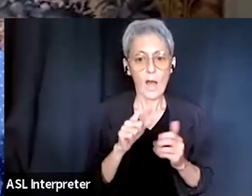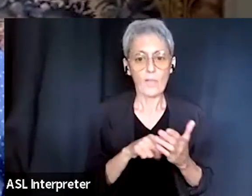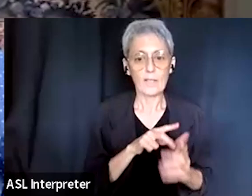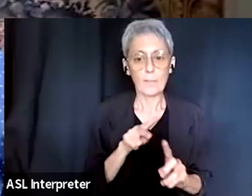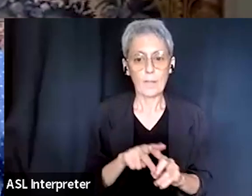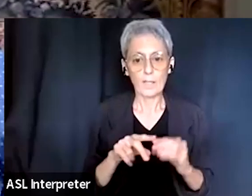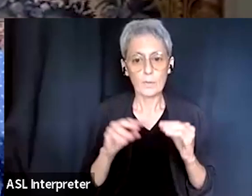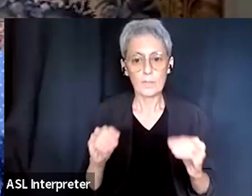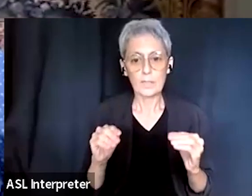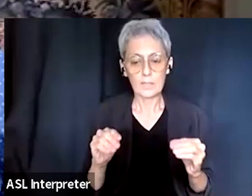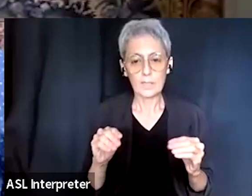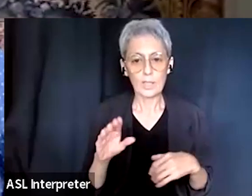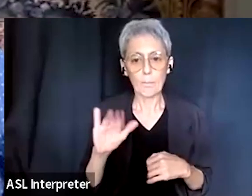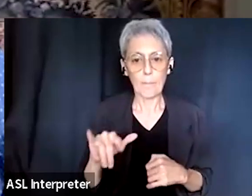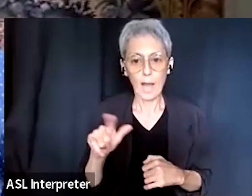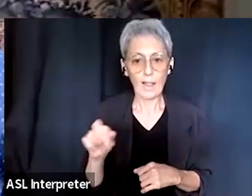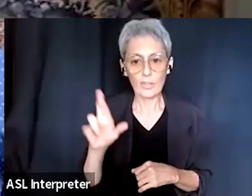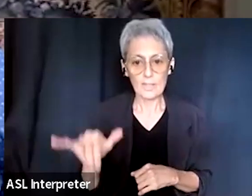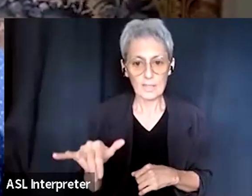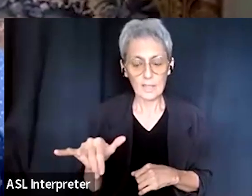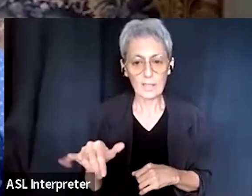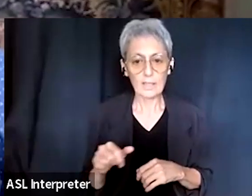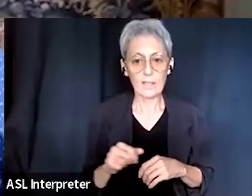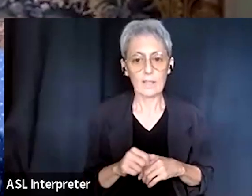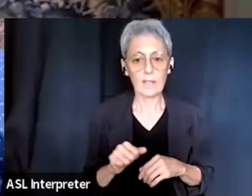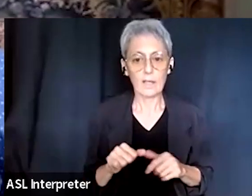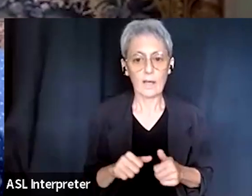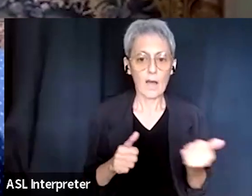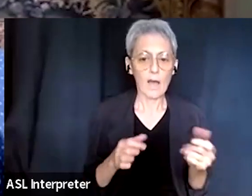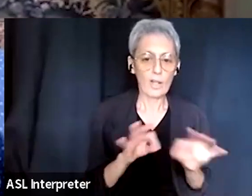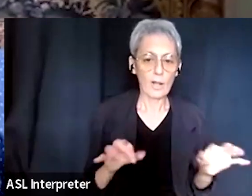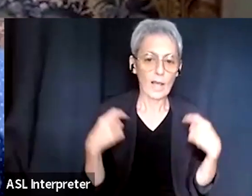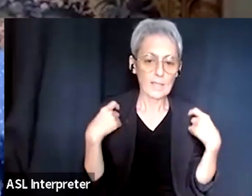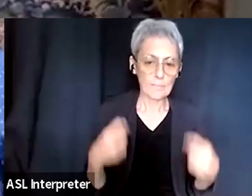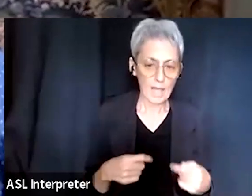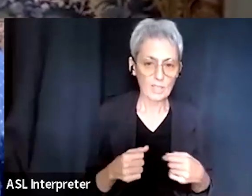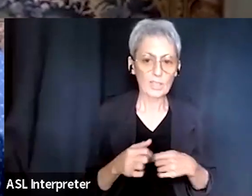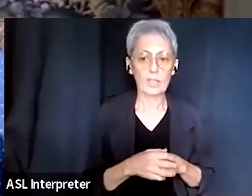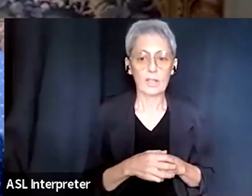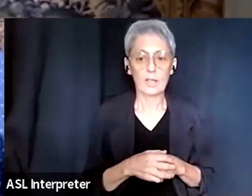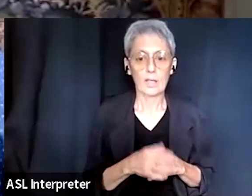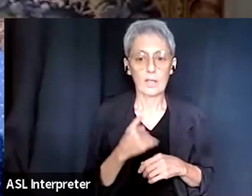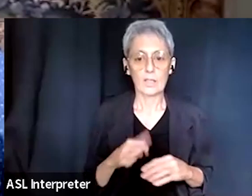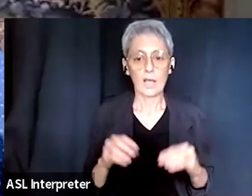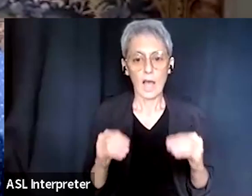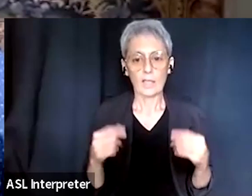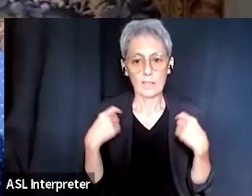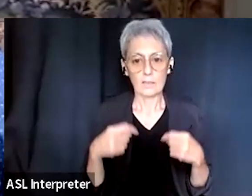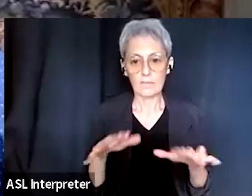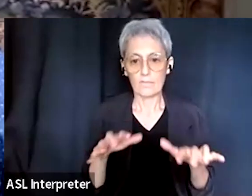teaching biliteracy with other languages like Spanish, for instance. I teach Spanish immersion students